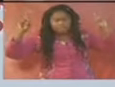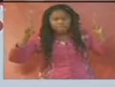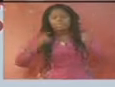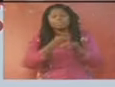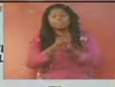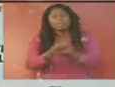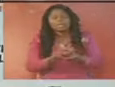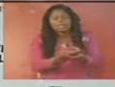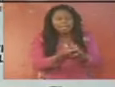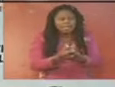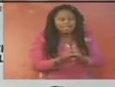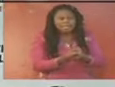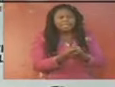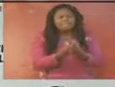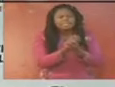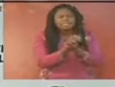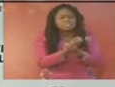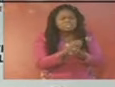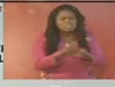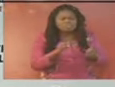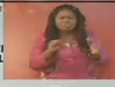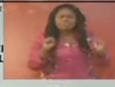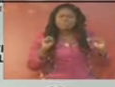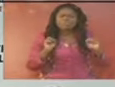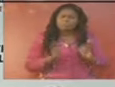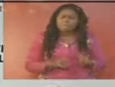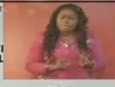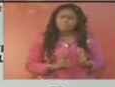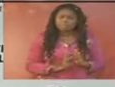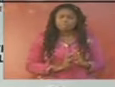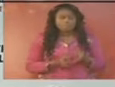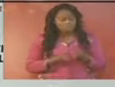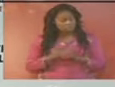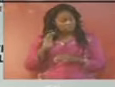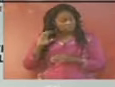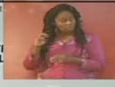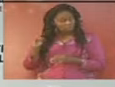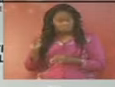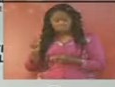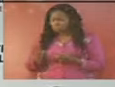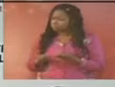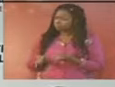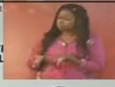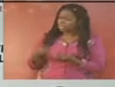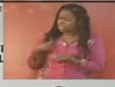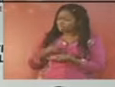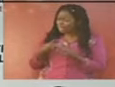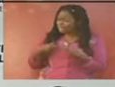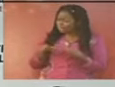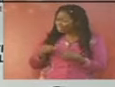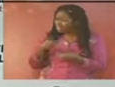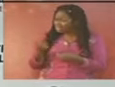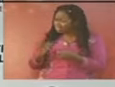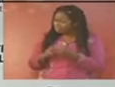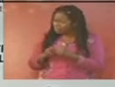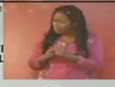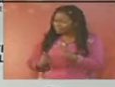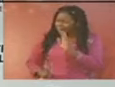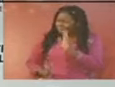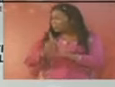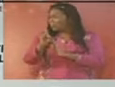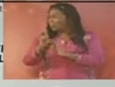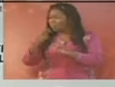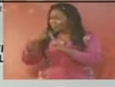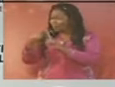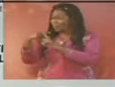cases traced to Diwali celebrations at all? Because it is, we in community spread is different, difficult to track to any event.